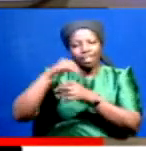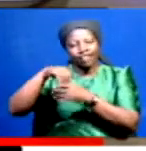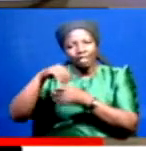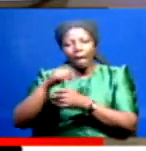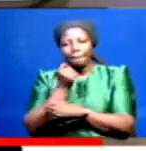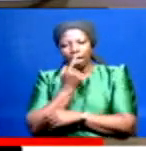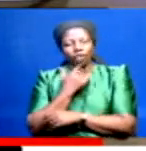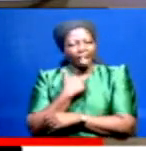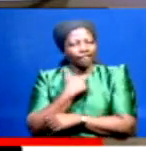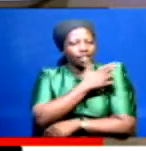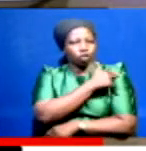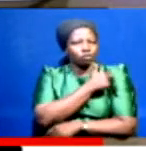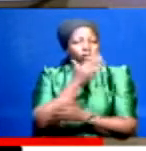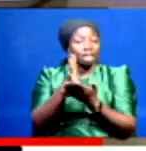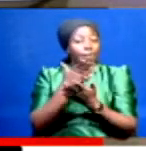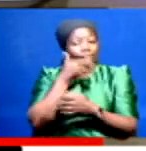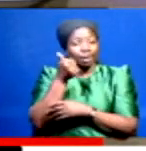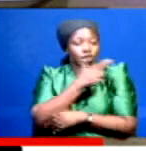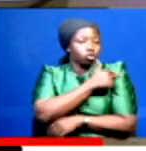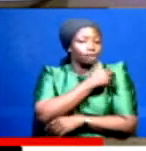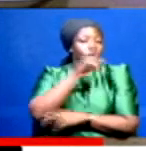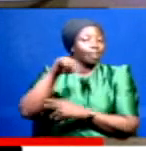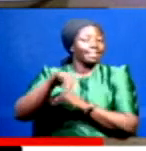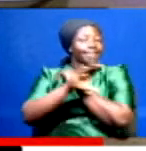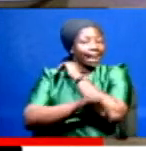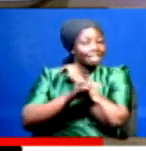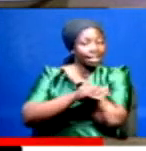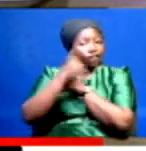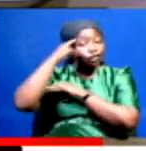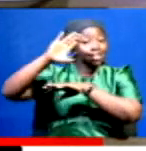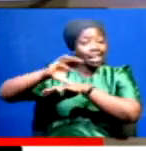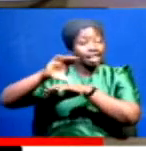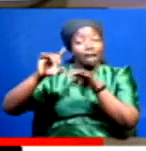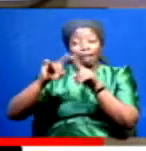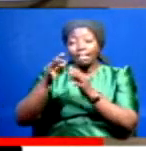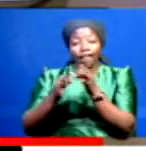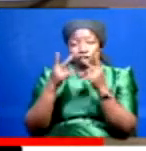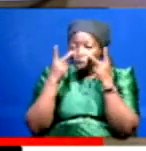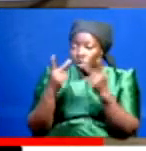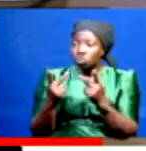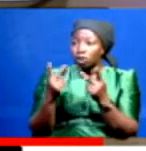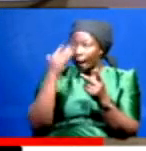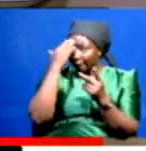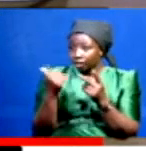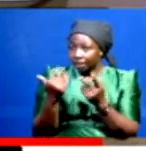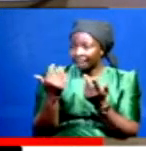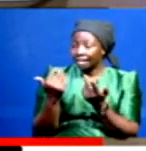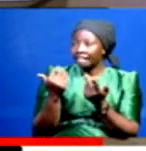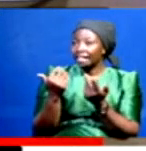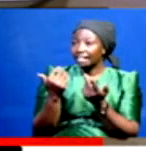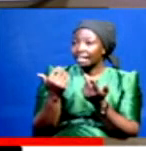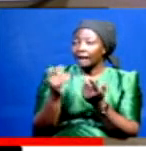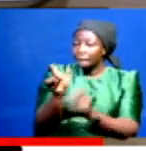Some of the best hospitals in this country, needless to name them, belong to churches. But if we look at, because an occultic